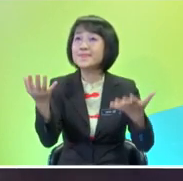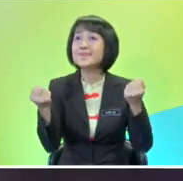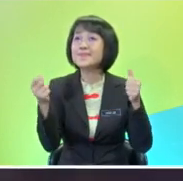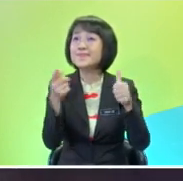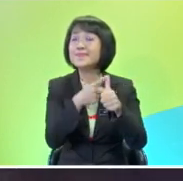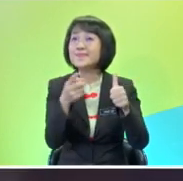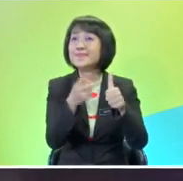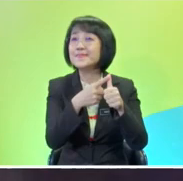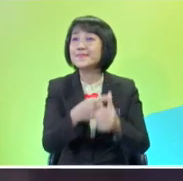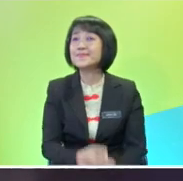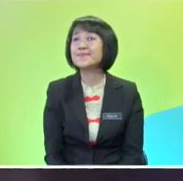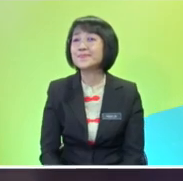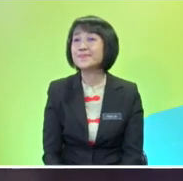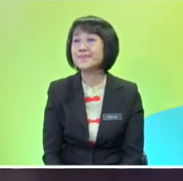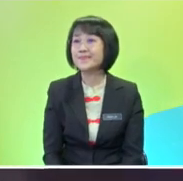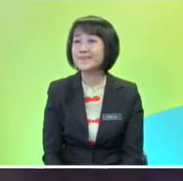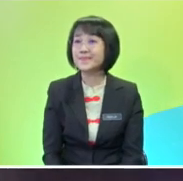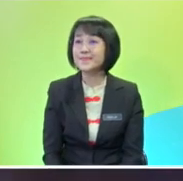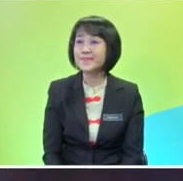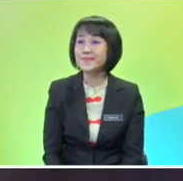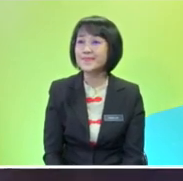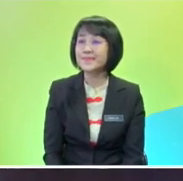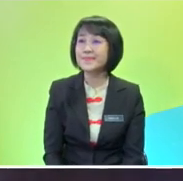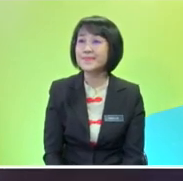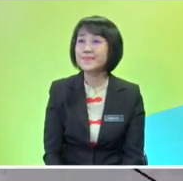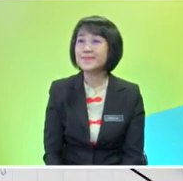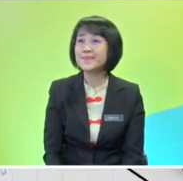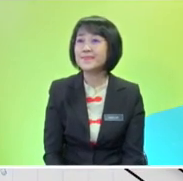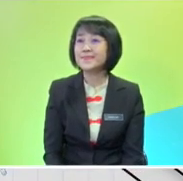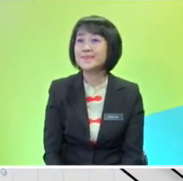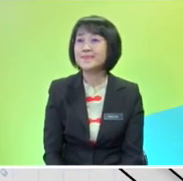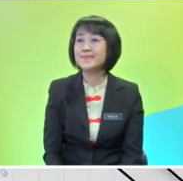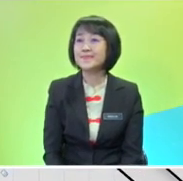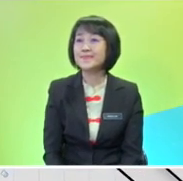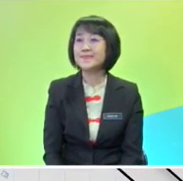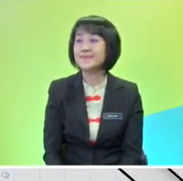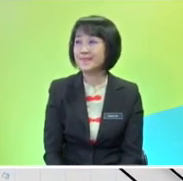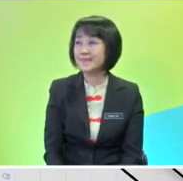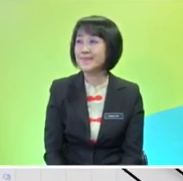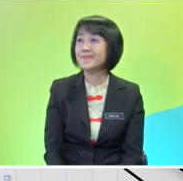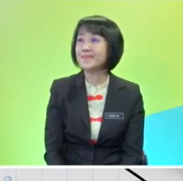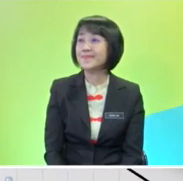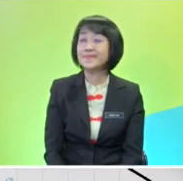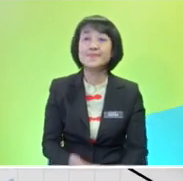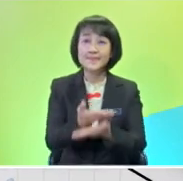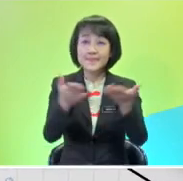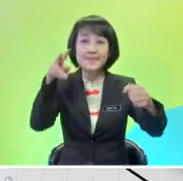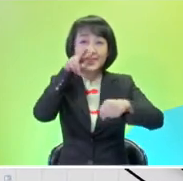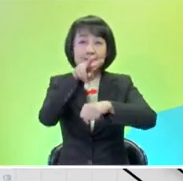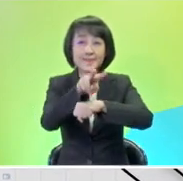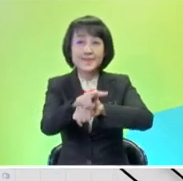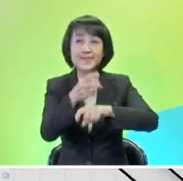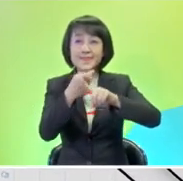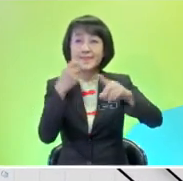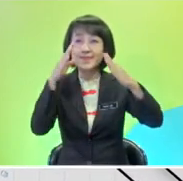Sinyuan raising his hand. Okay, Sinyuan, can you do the first part for me? Those of you who are watching from home, stand up and